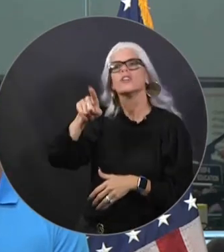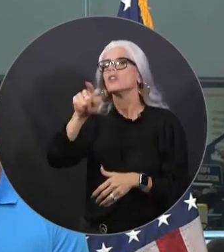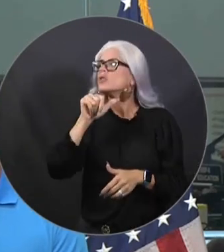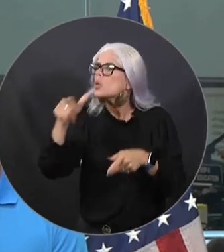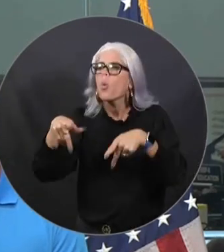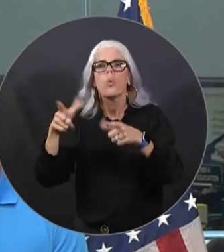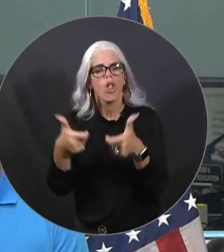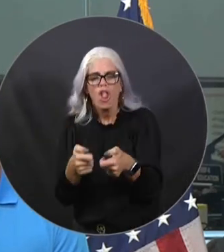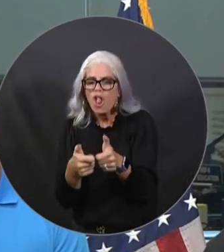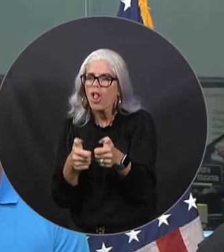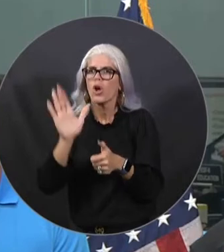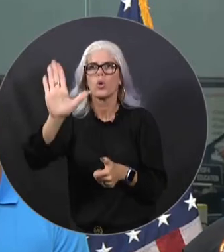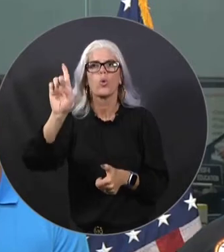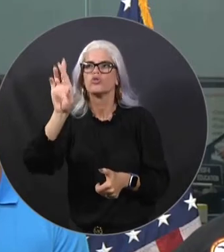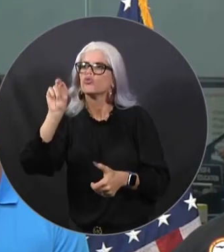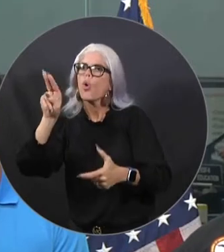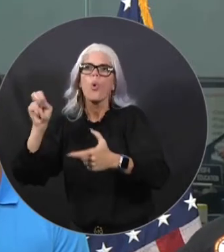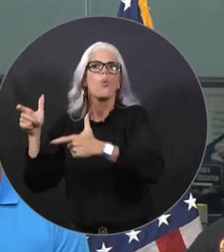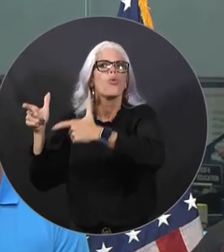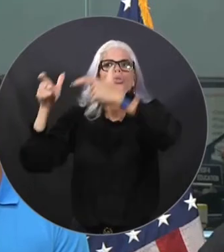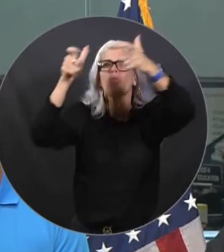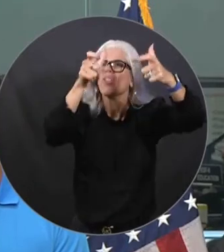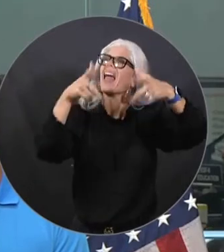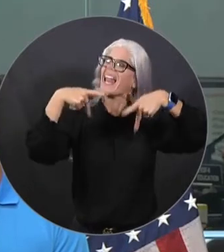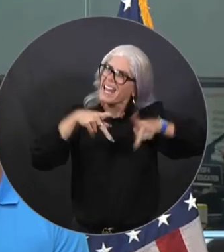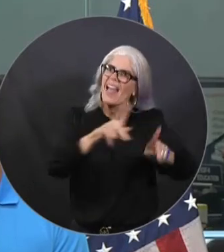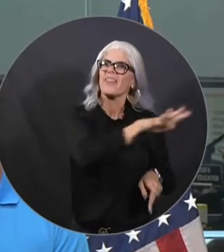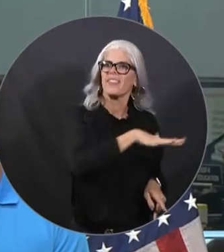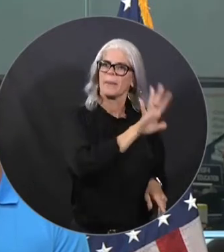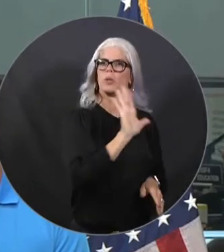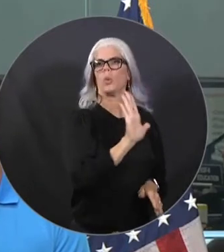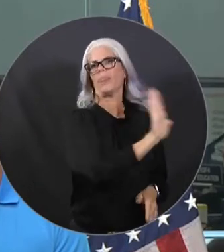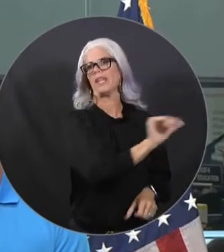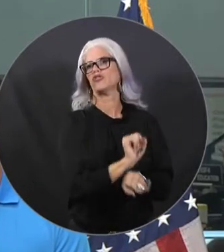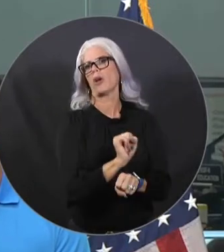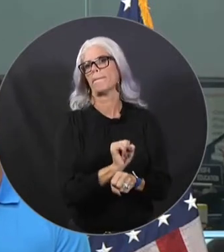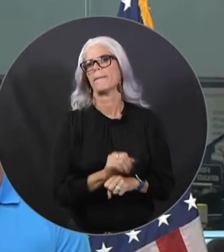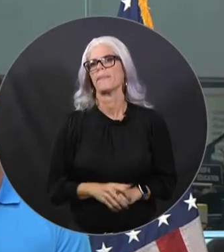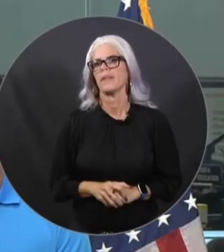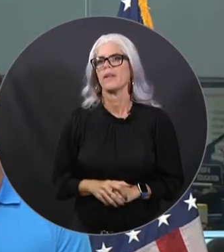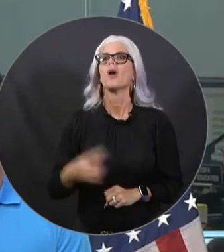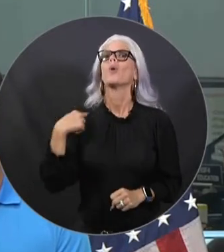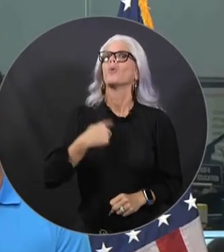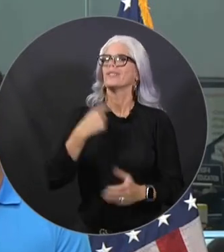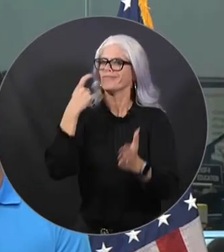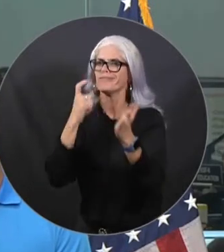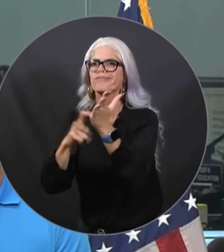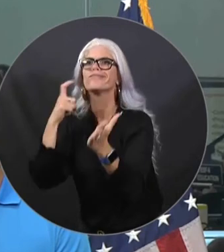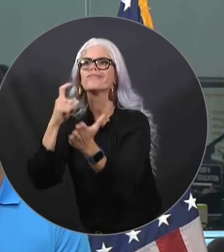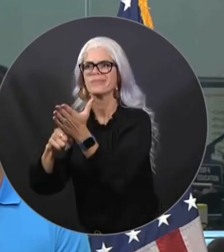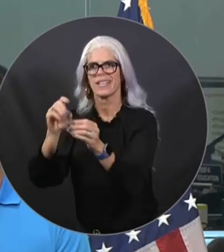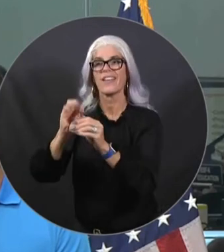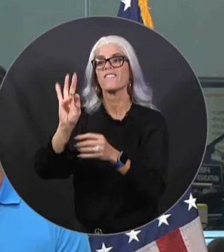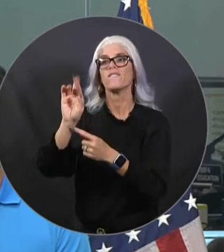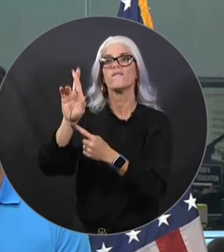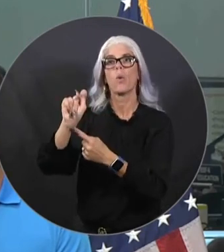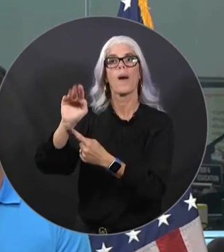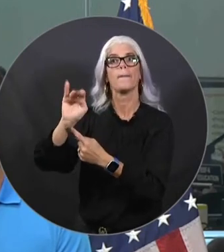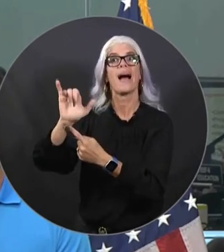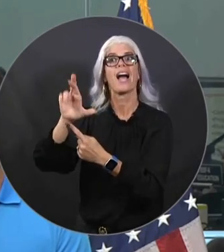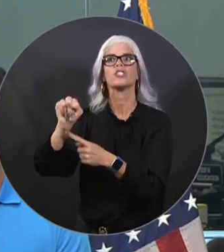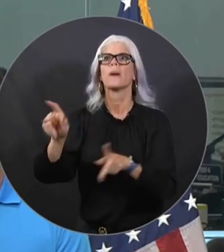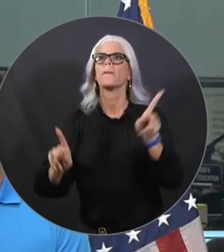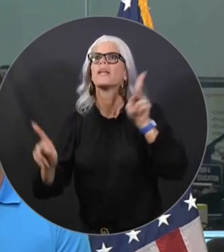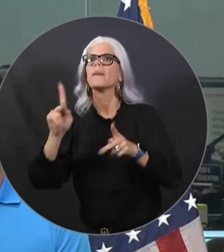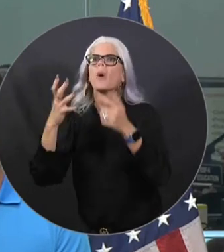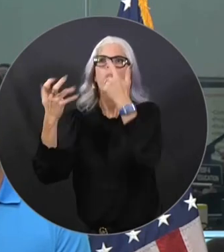let us do our job. Similarly, we saw it down in Fort Myers today. People are wanting to go out and look at the